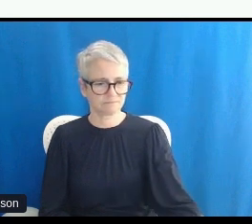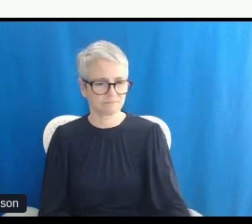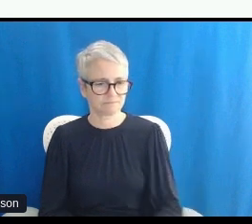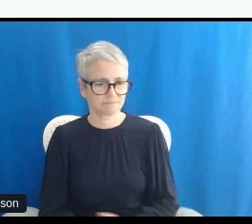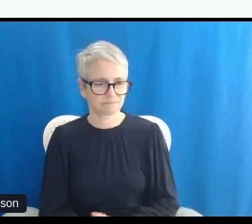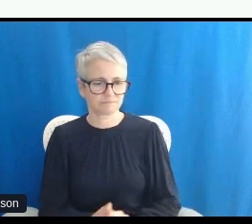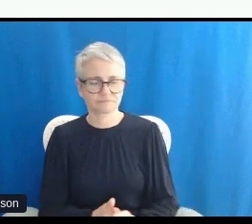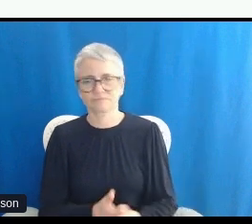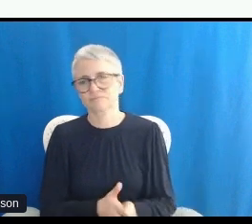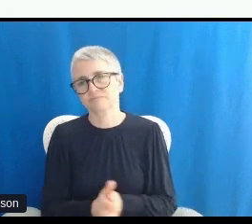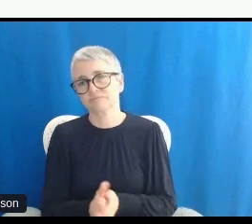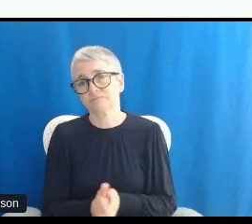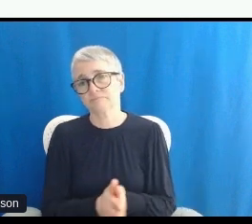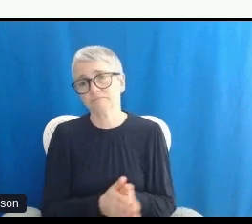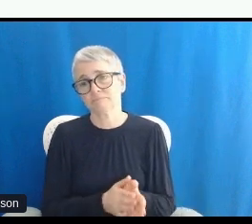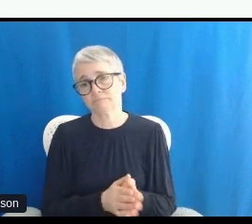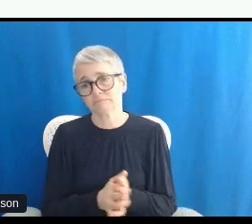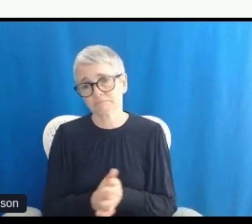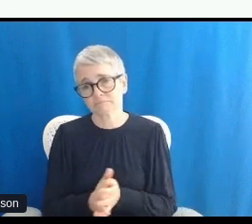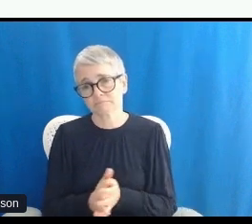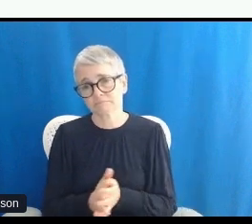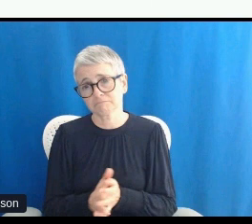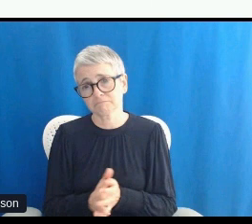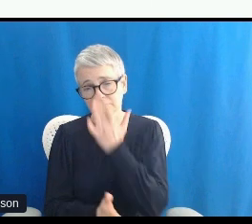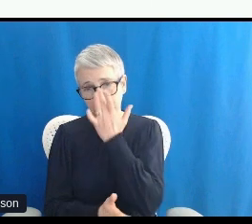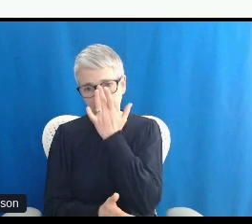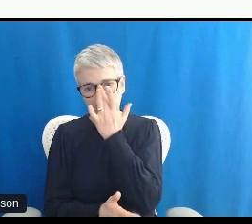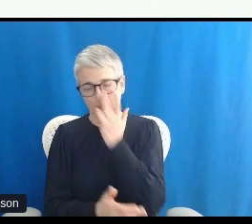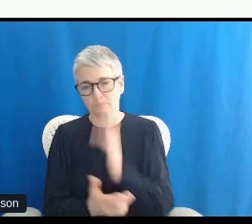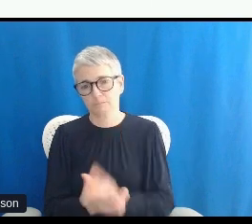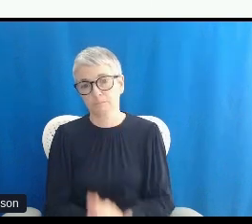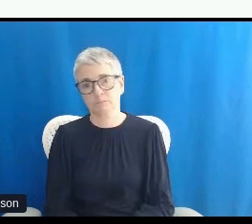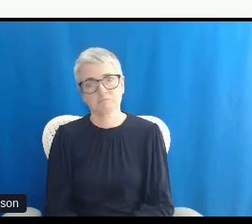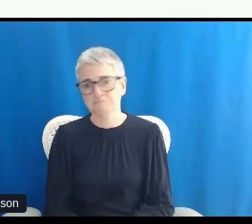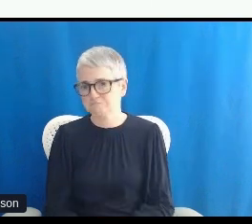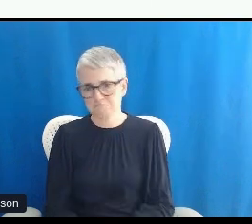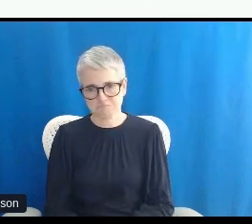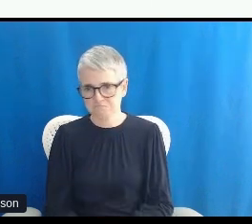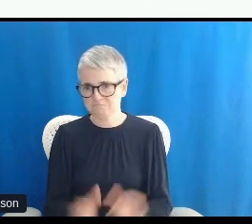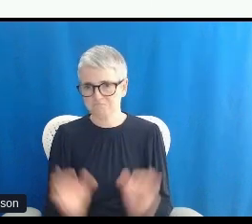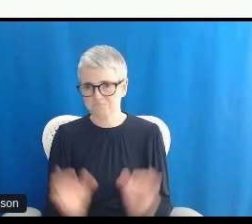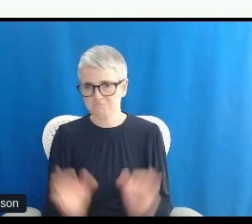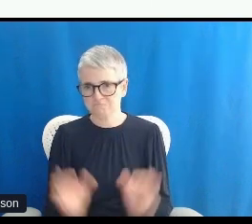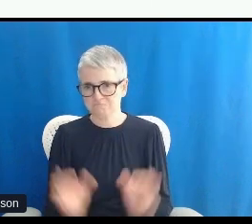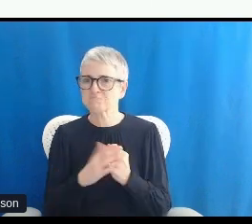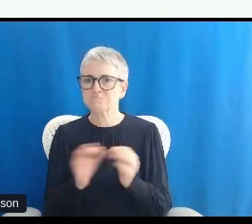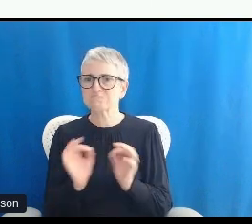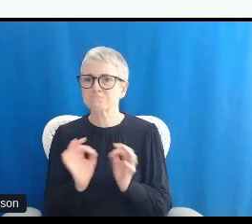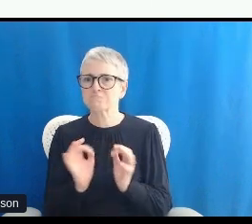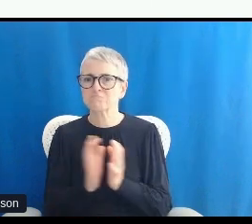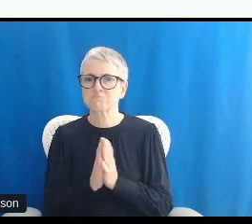Good. Doesn't look like we have any more questions coming in.